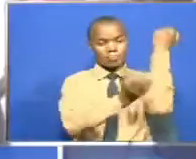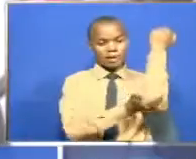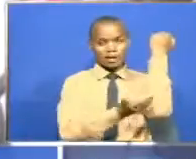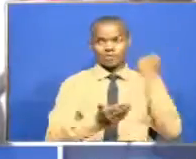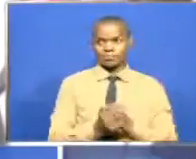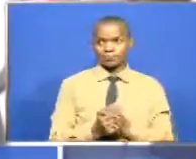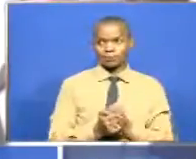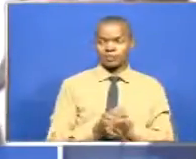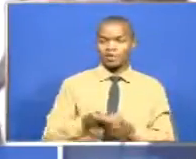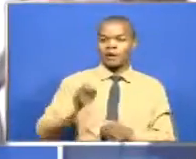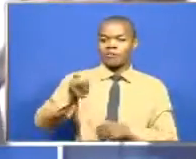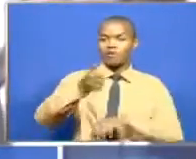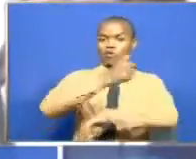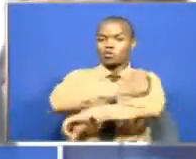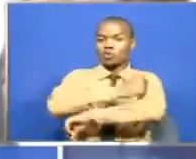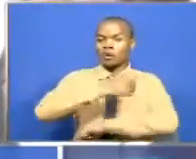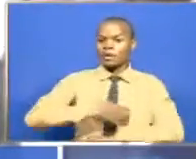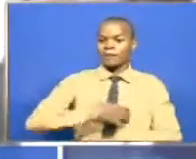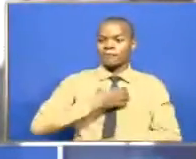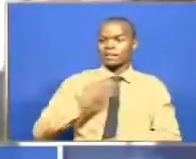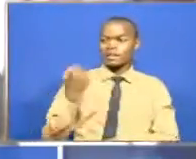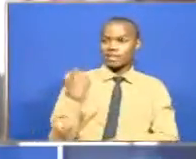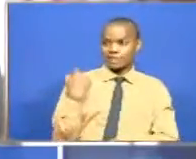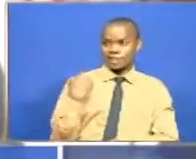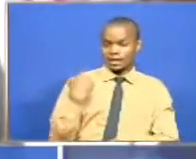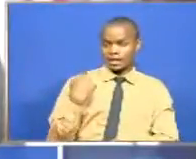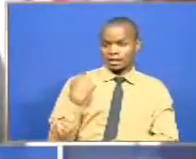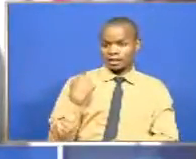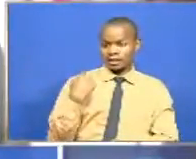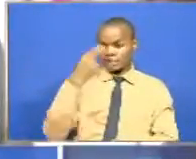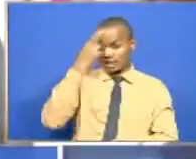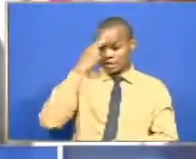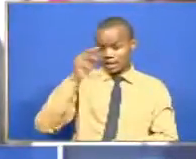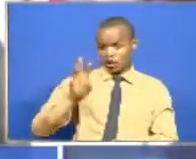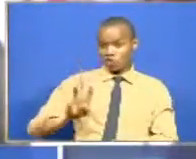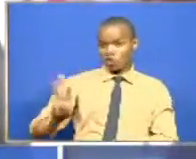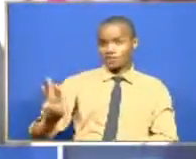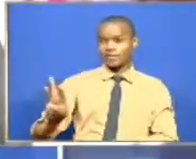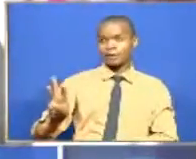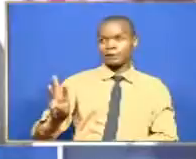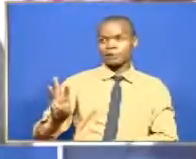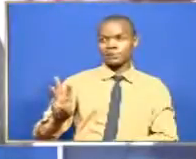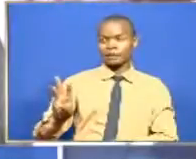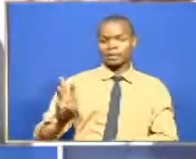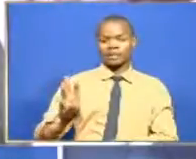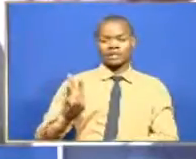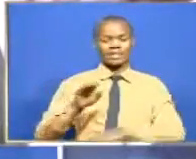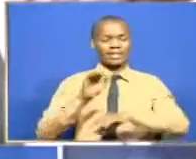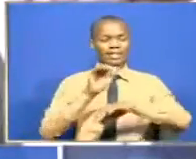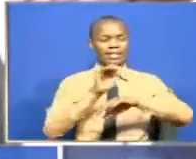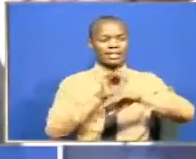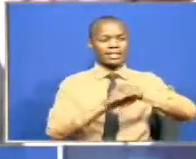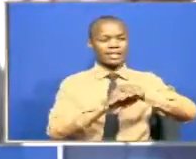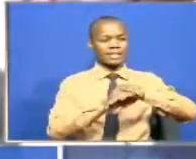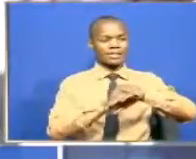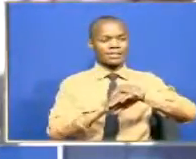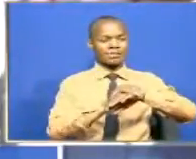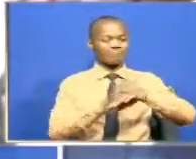schools that we visited yesterday in Narok West, where at least we are getting about